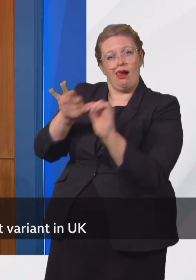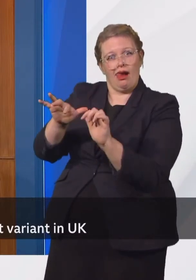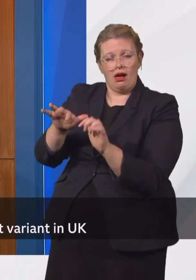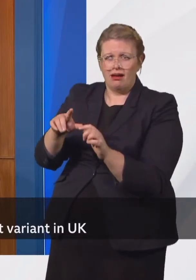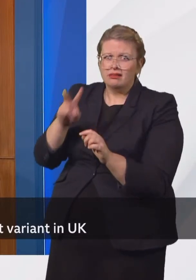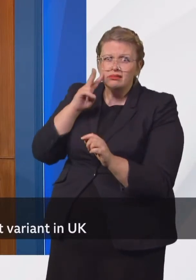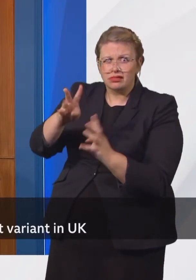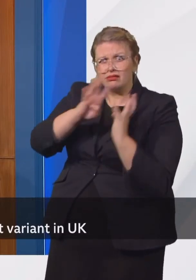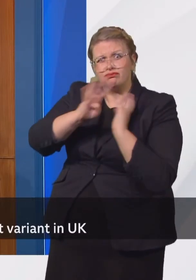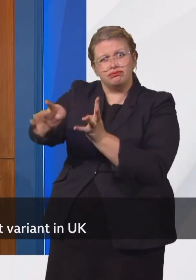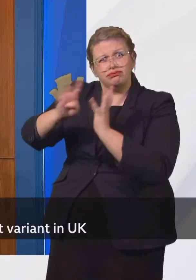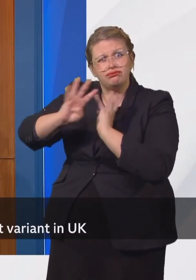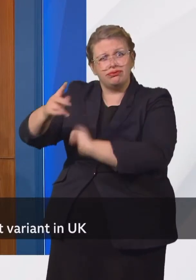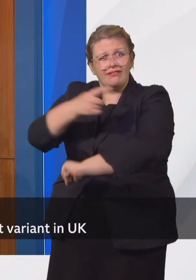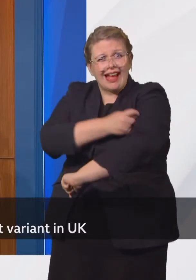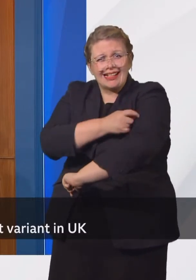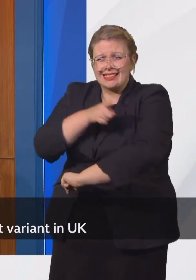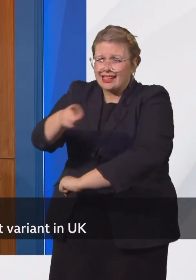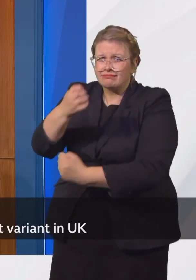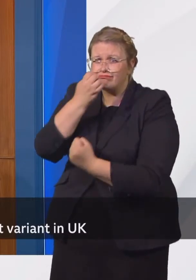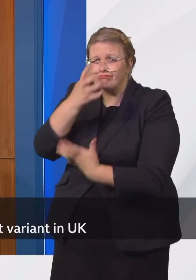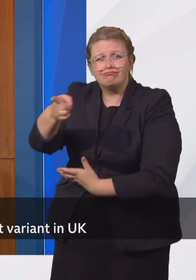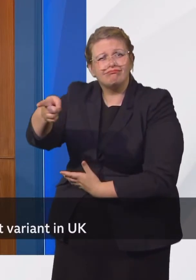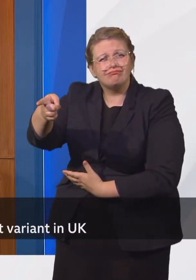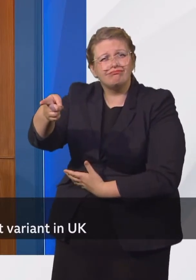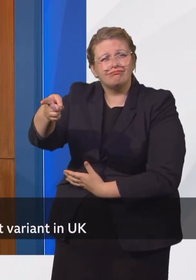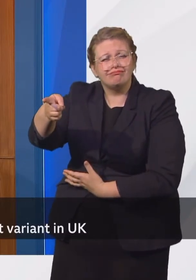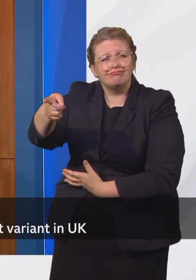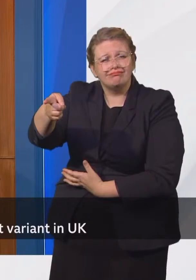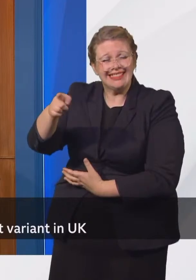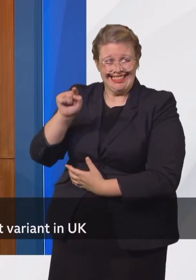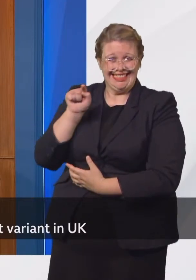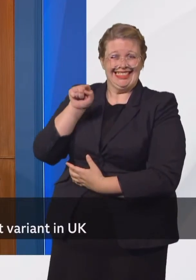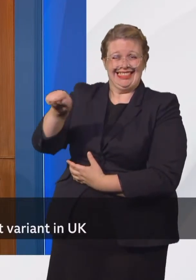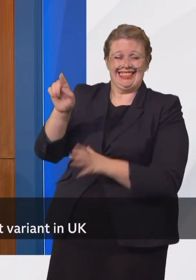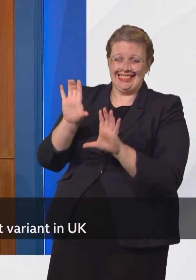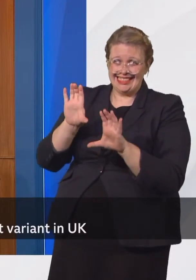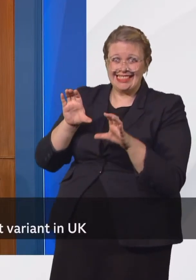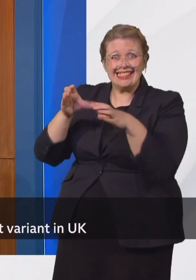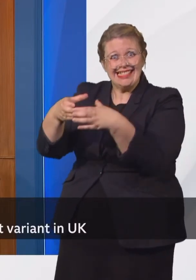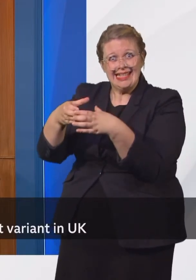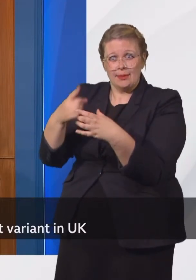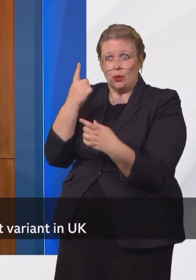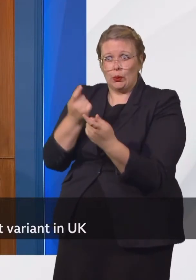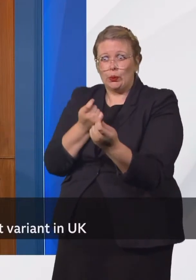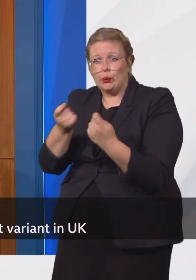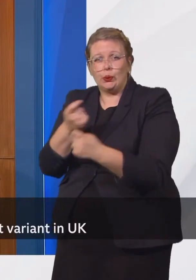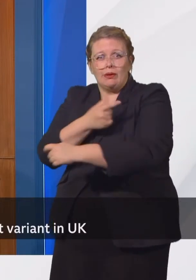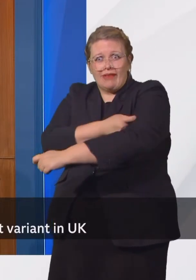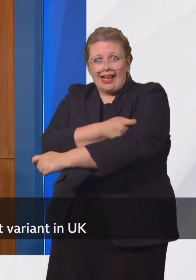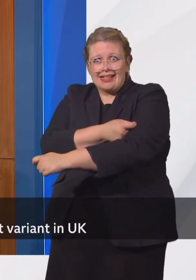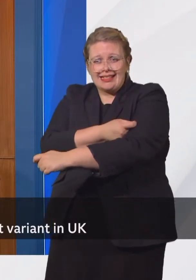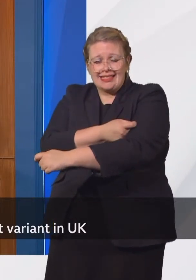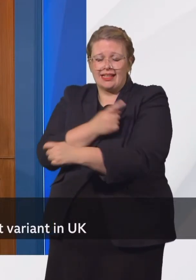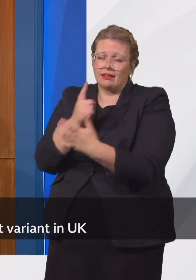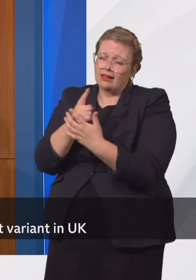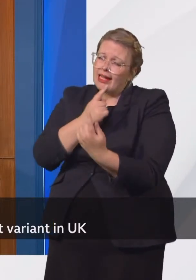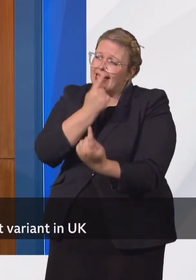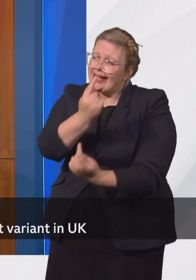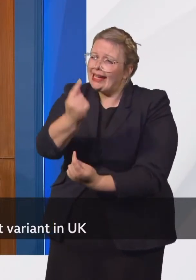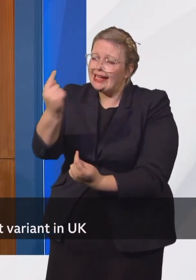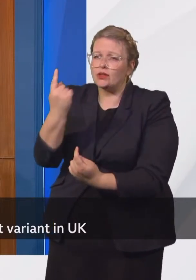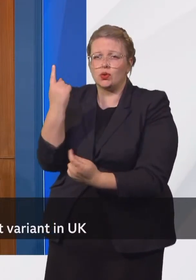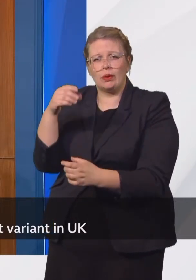brilliant job. And each one of them should be able to look back and look at themselves in the mirror in